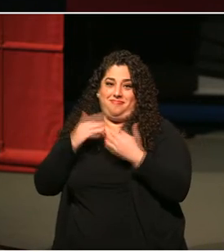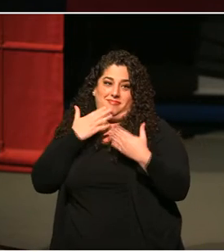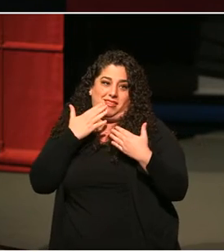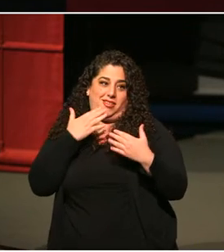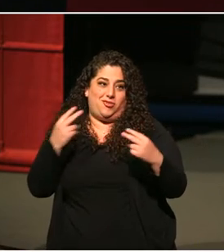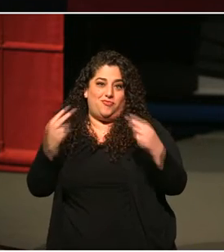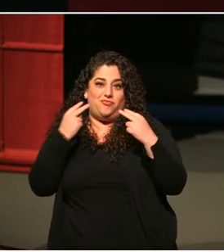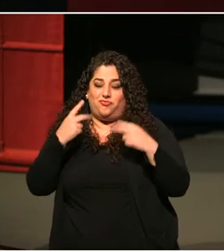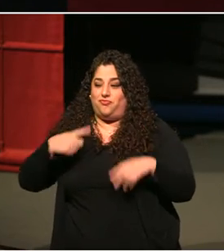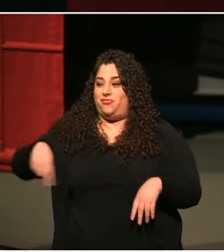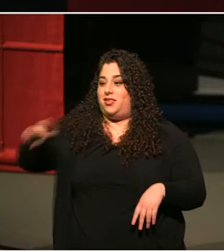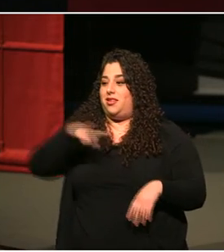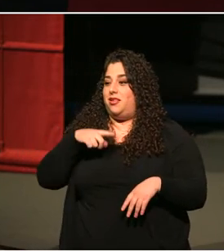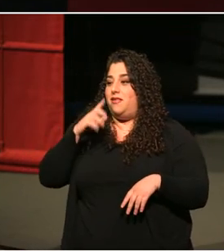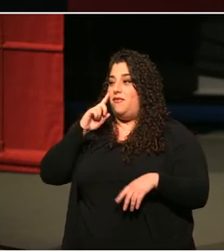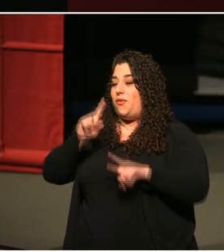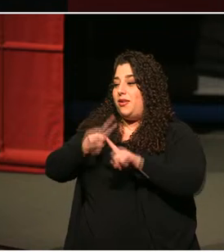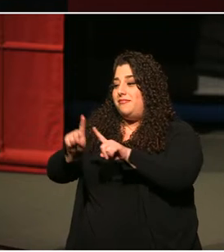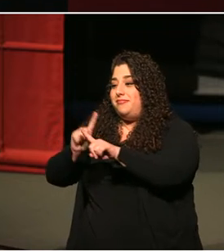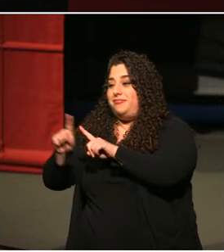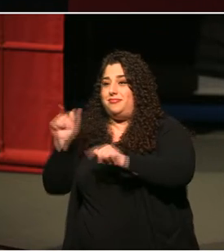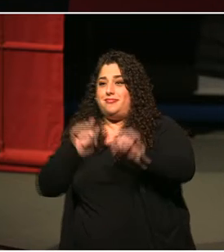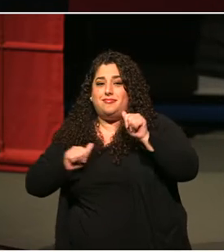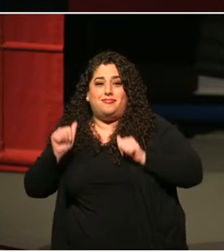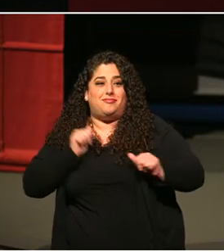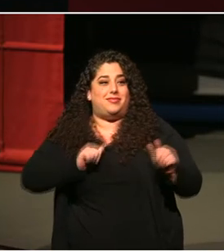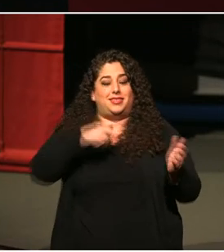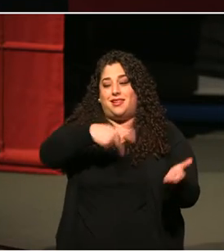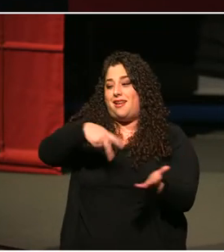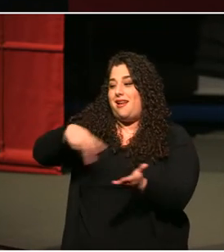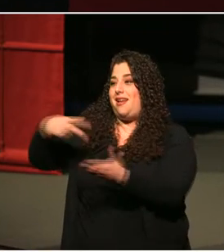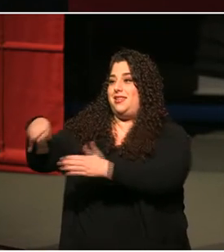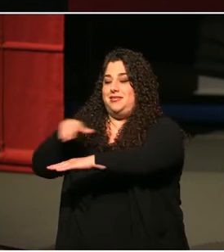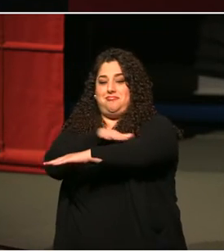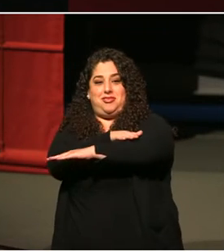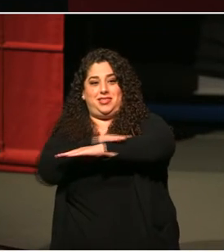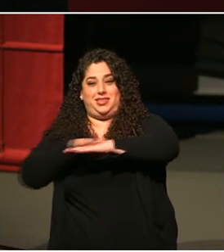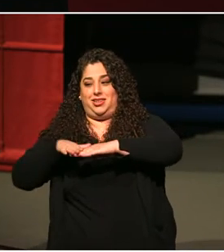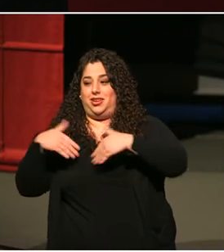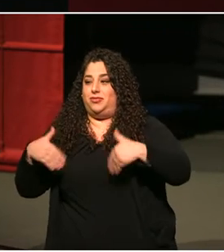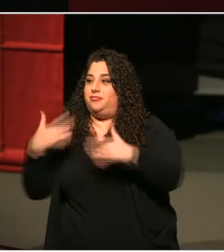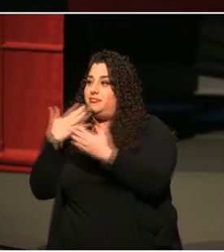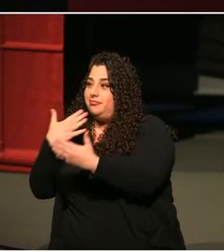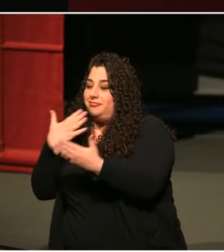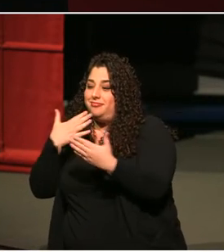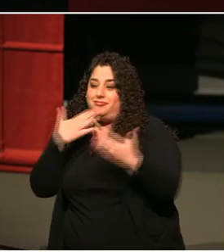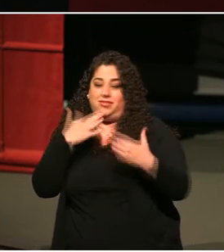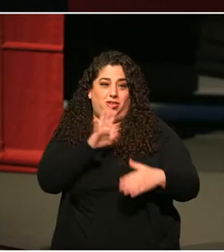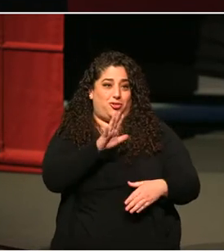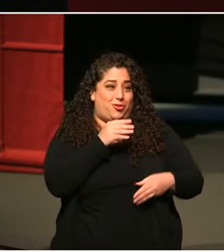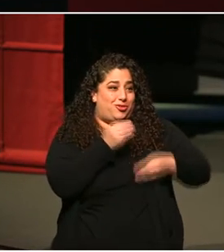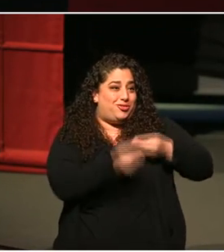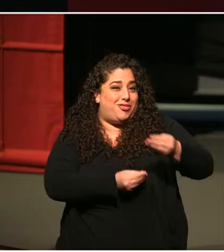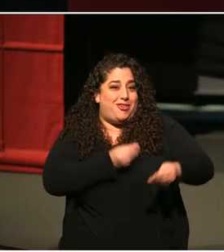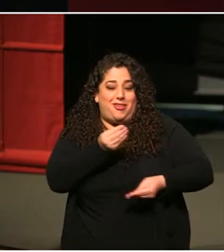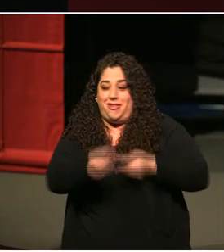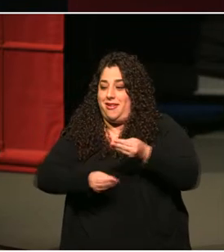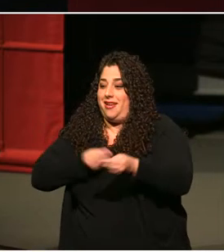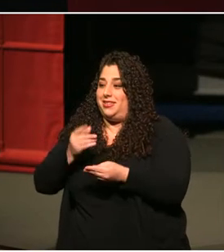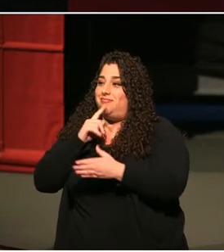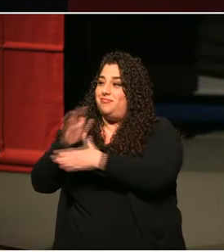appeared on stage tonight. We are truly honored by your generosity in being here and sharing in this moment with